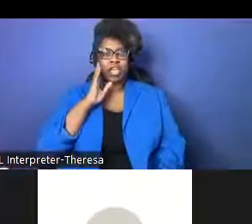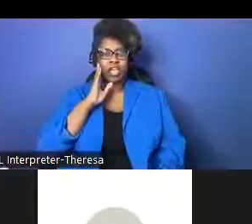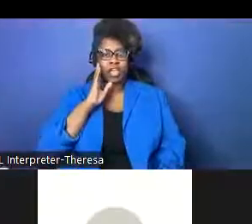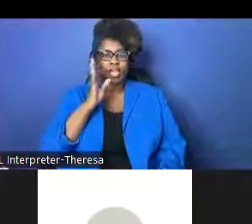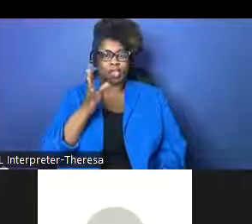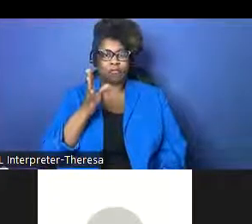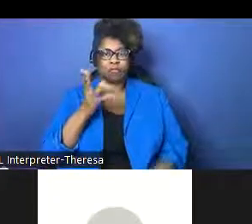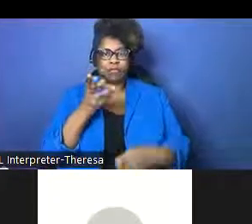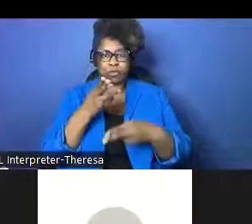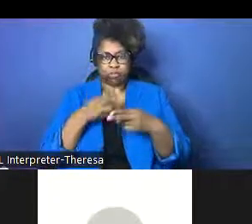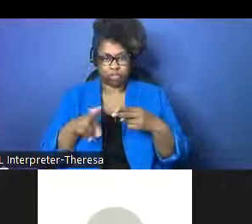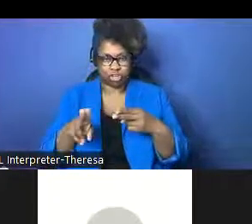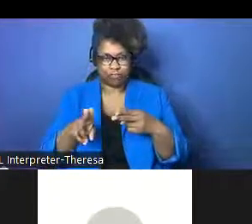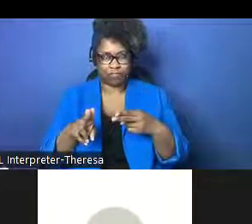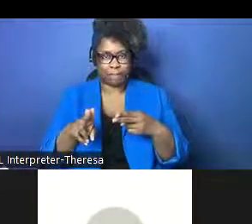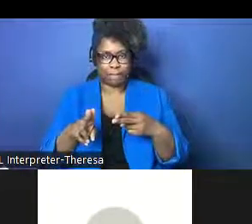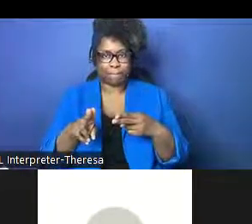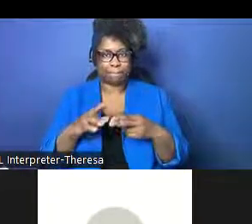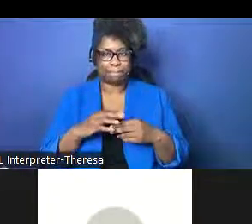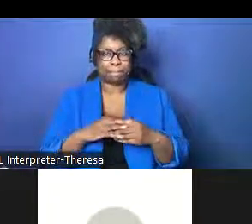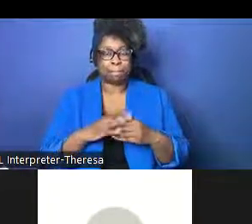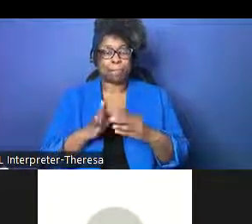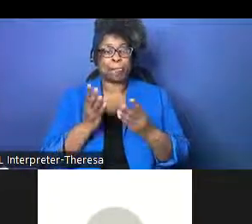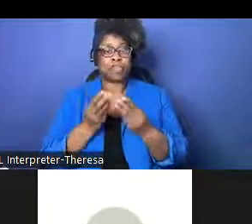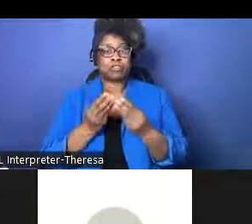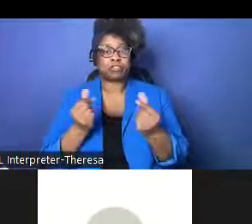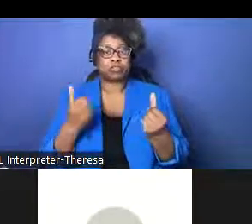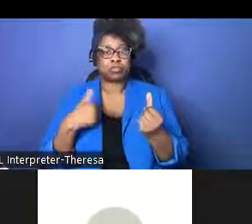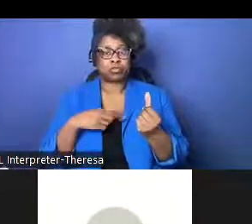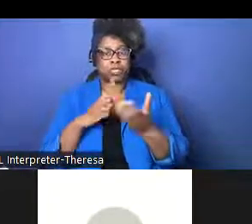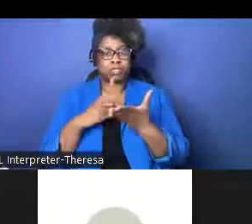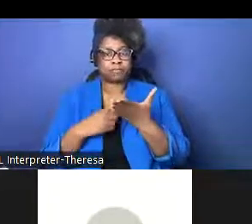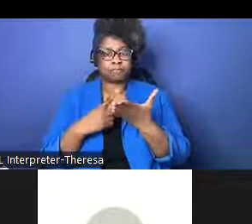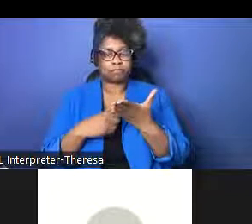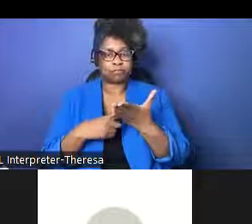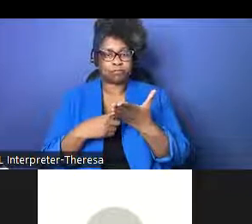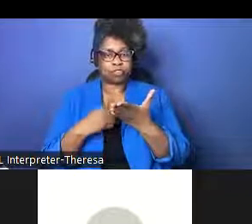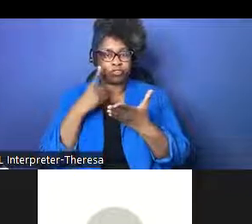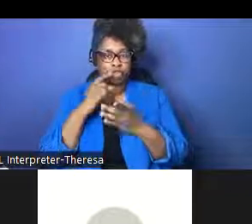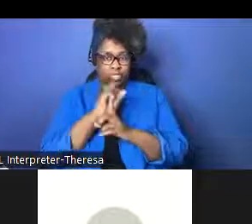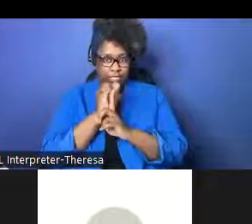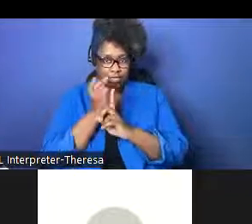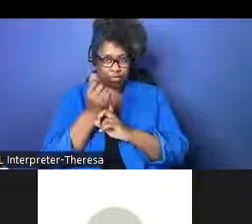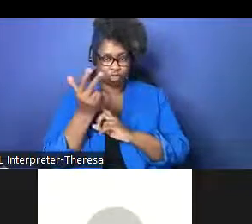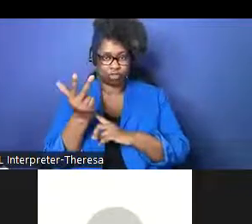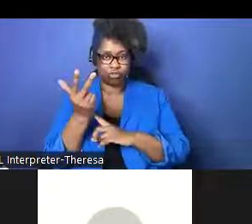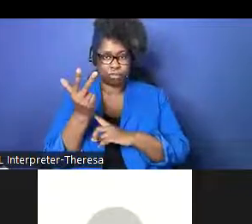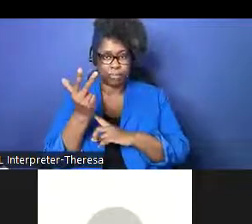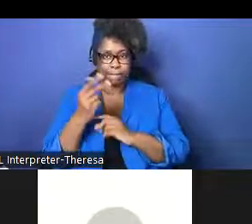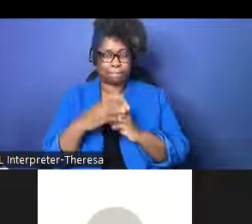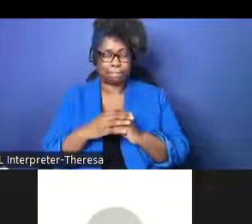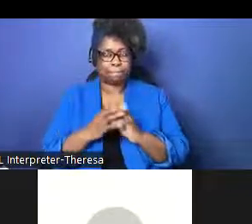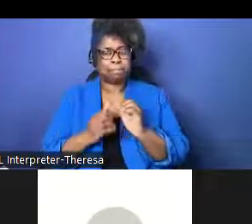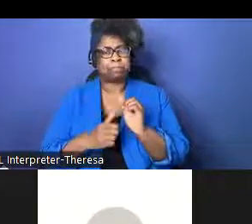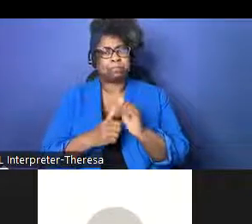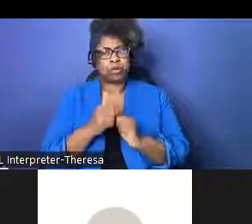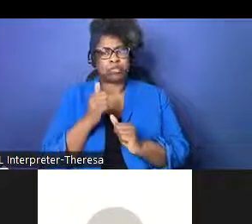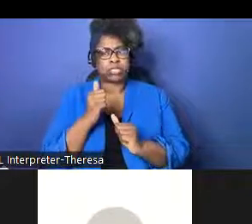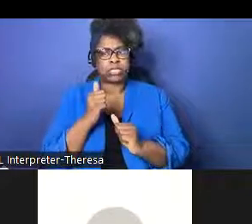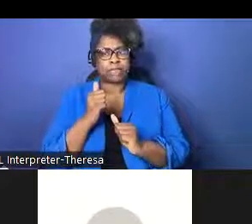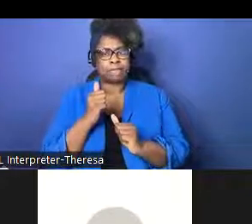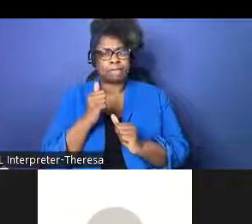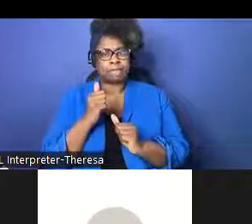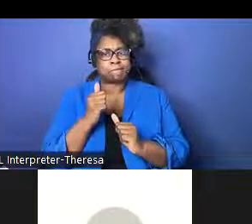brief on this. So the solutions that we're talking about here for scenario 3 are mostly